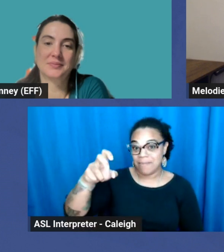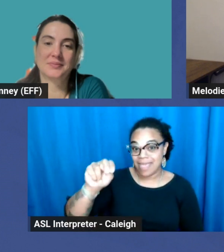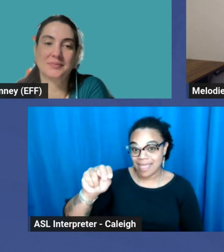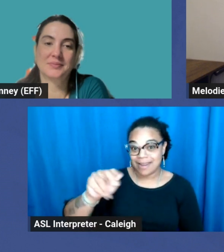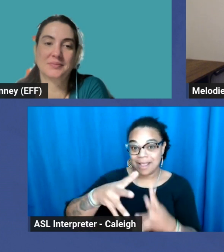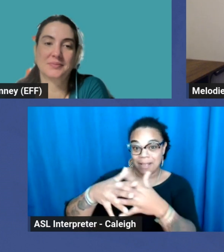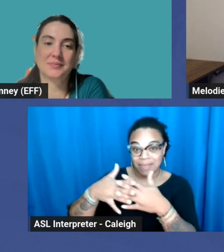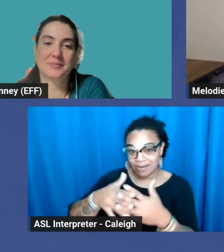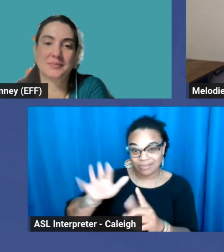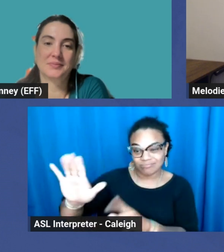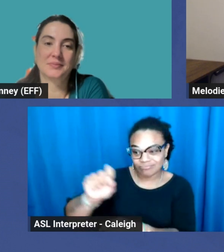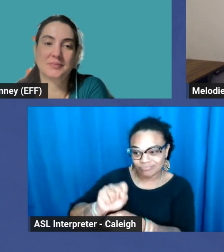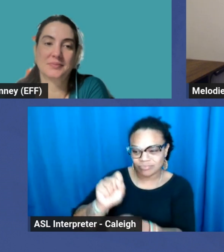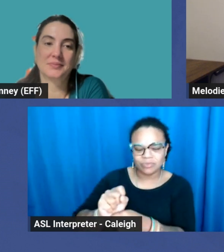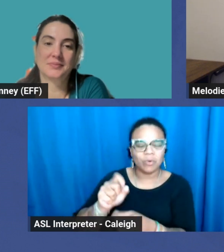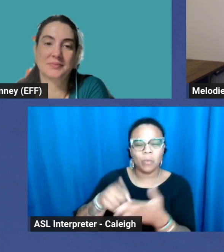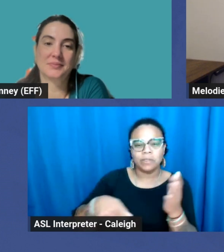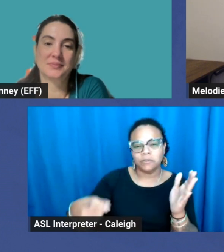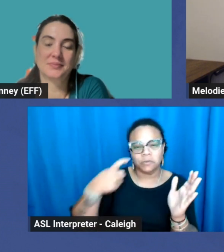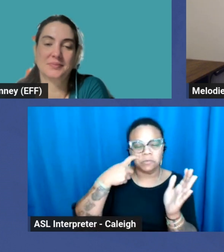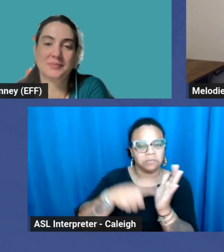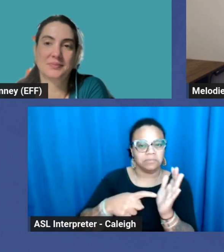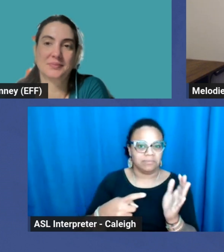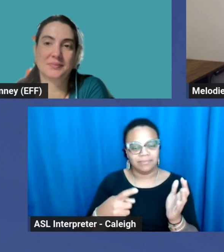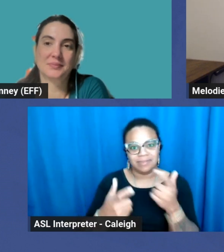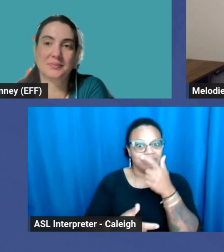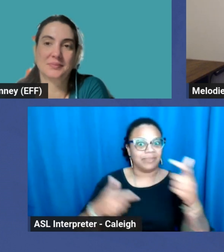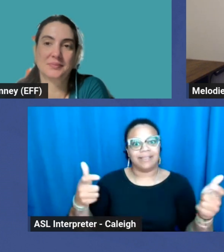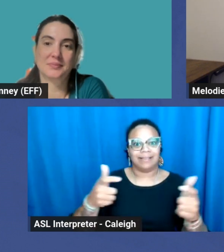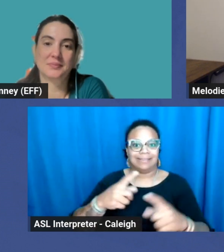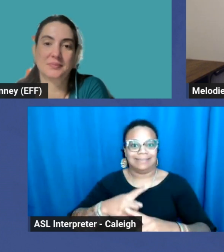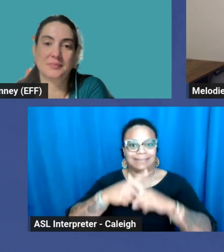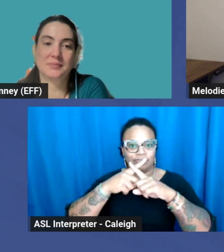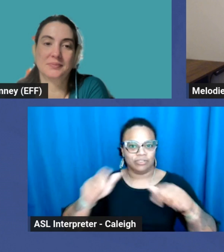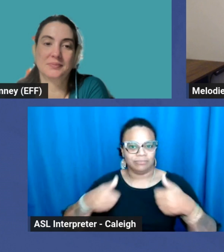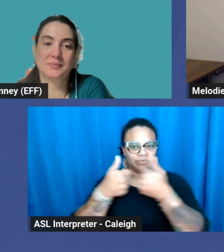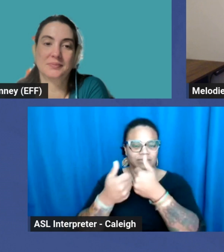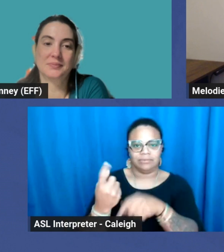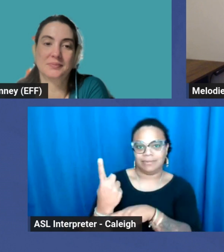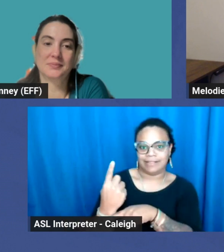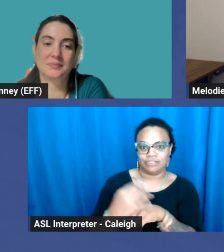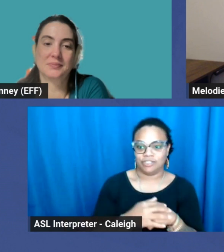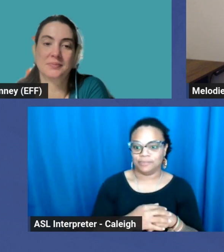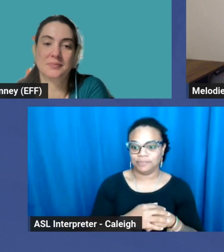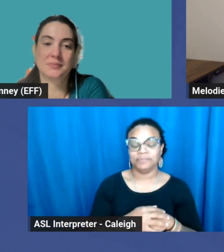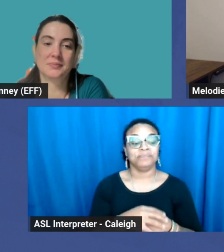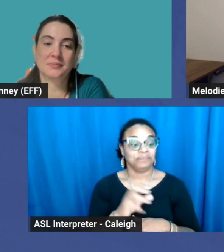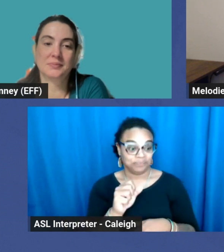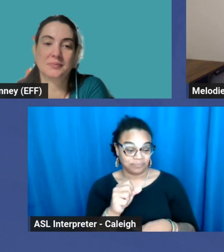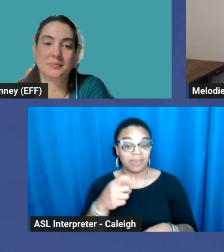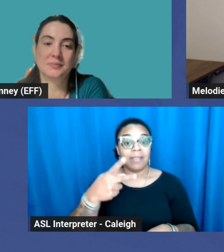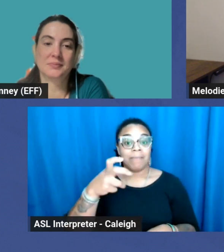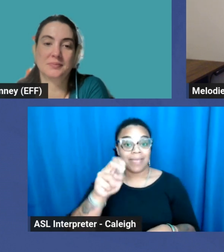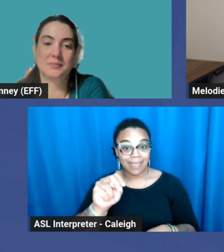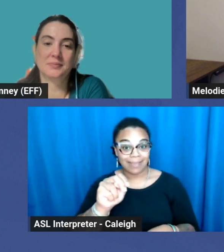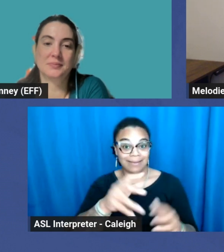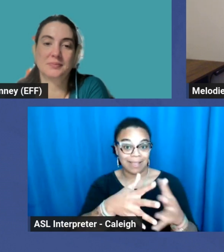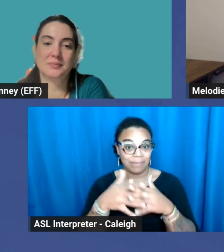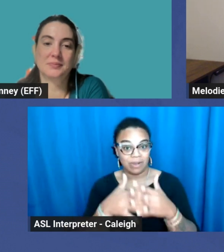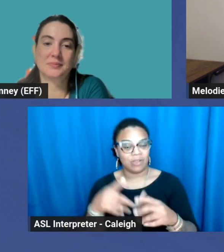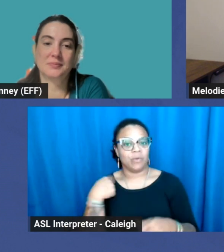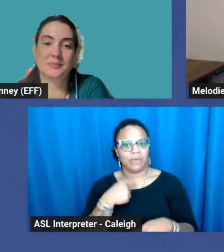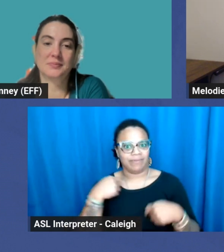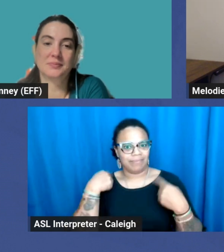were the biggest censorship challenges last year? Yeah, so at PEN America, we've been